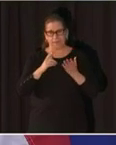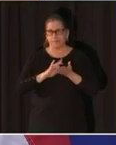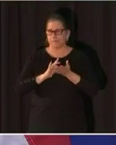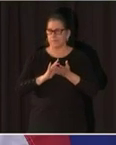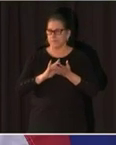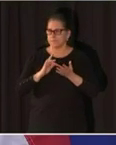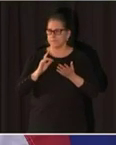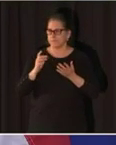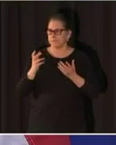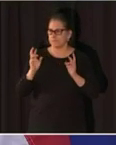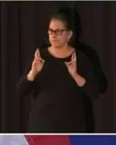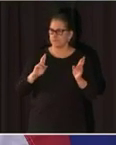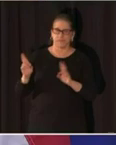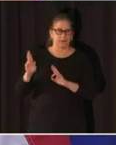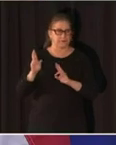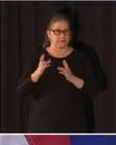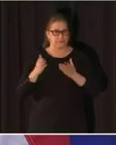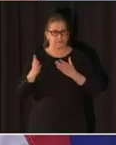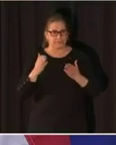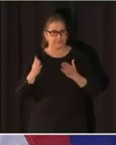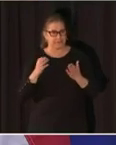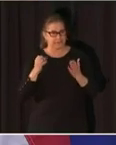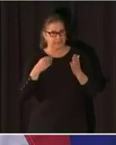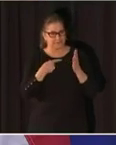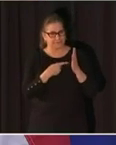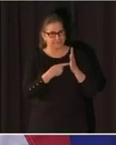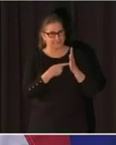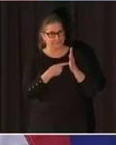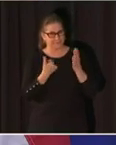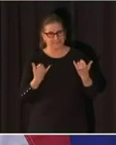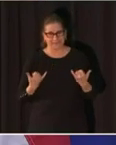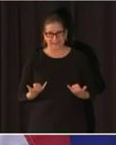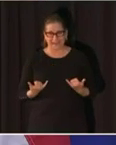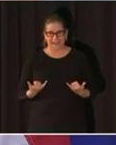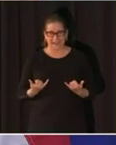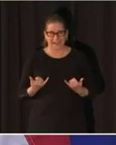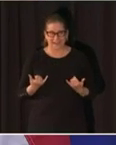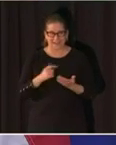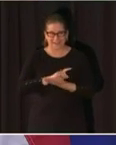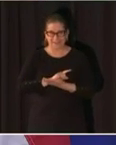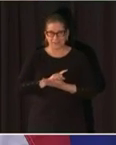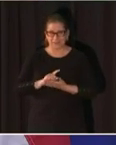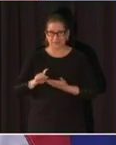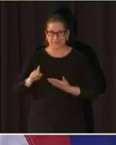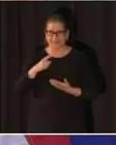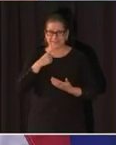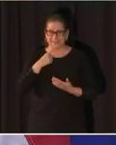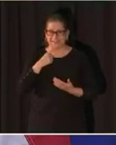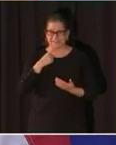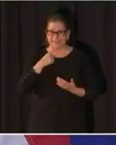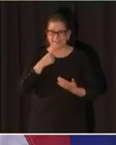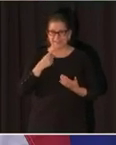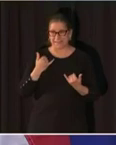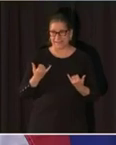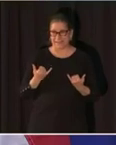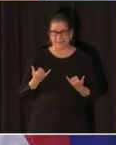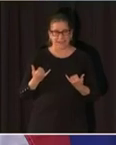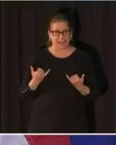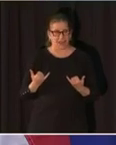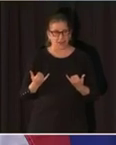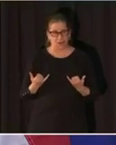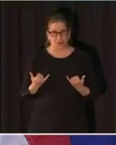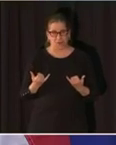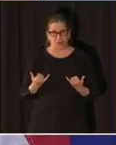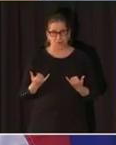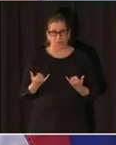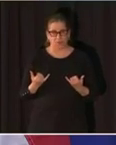mentioned a couple of times this week that the number of infections today is less than what we